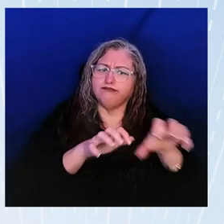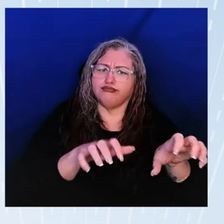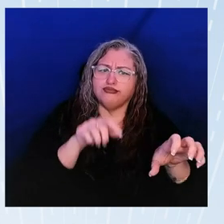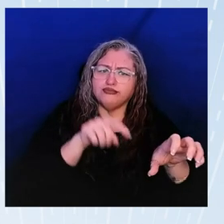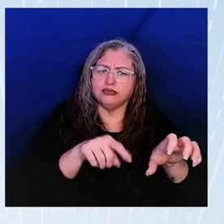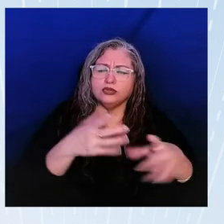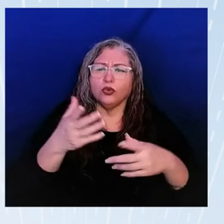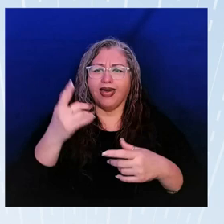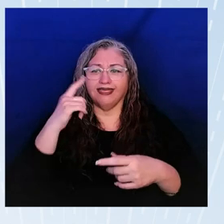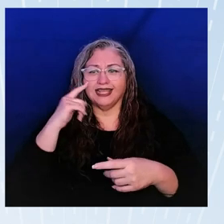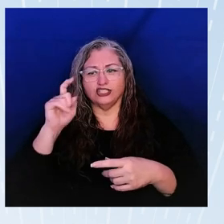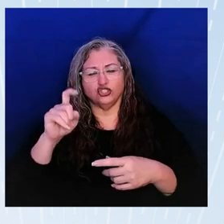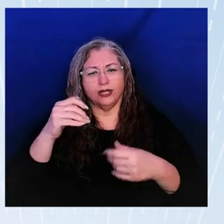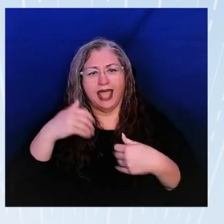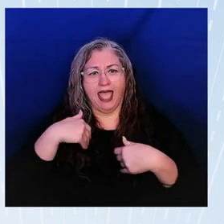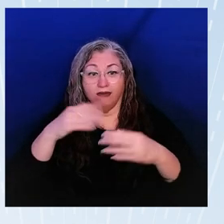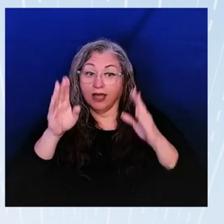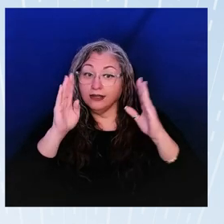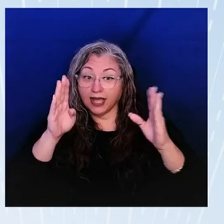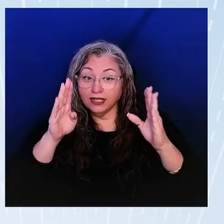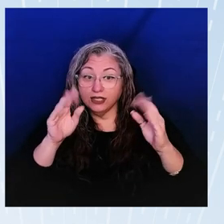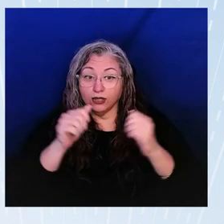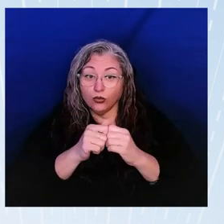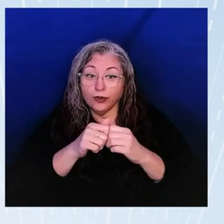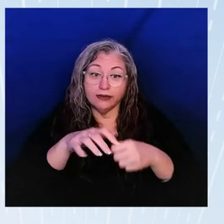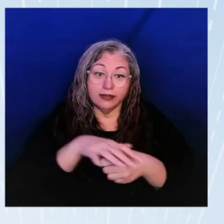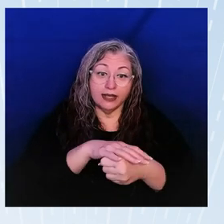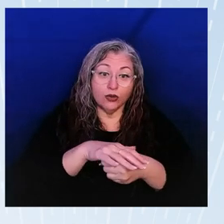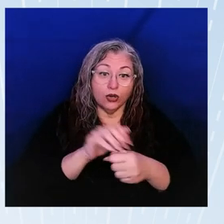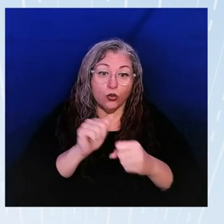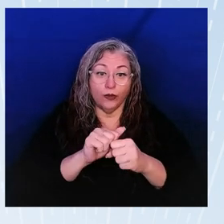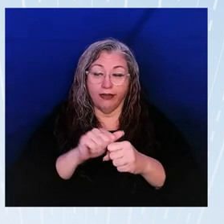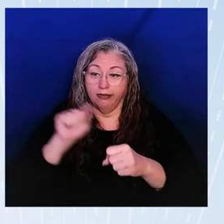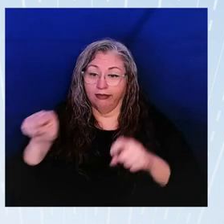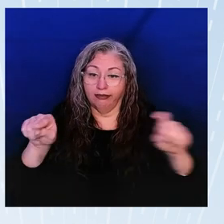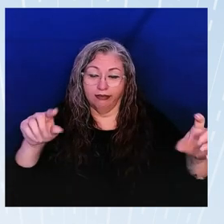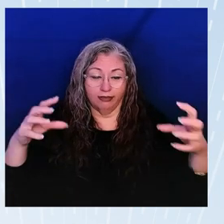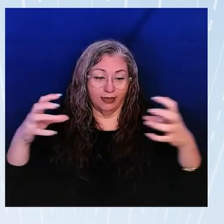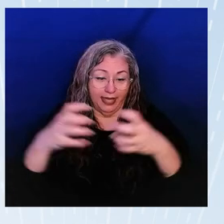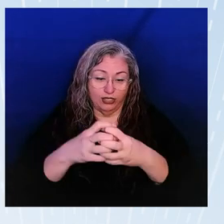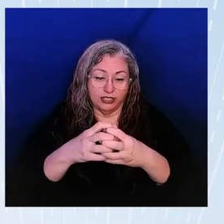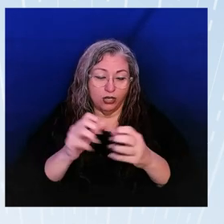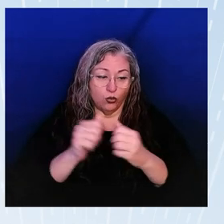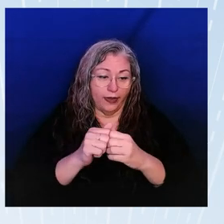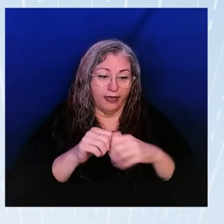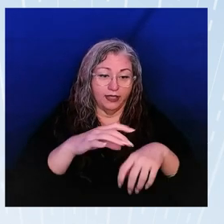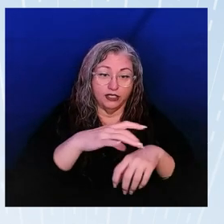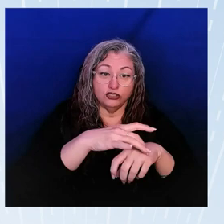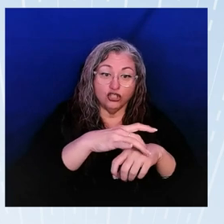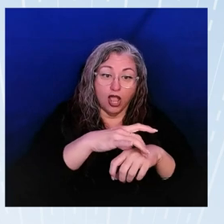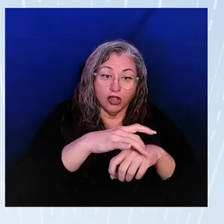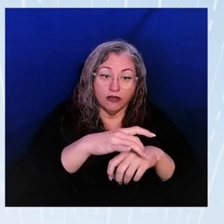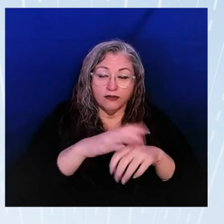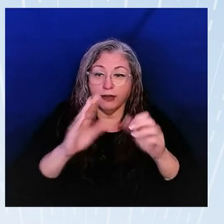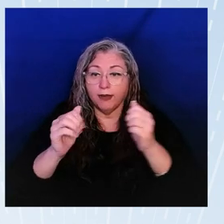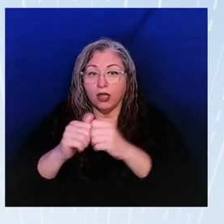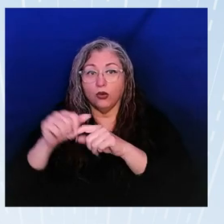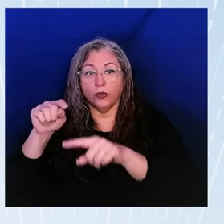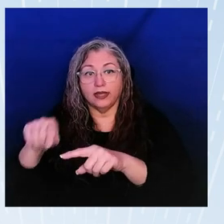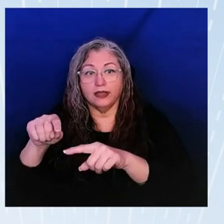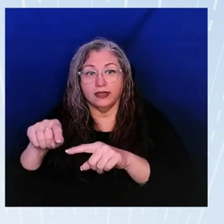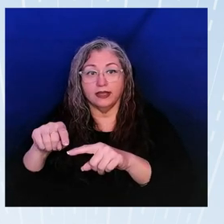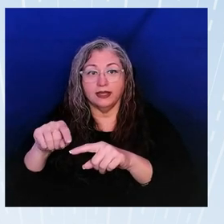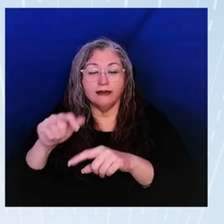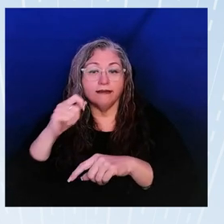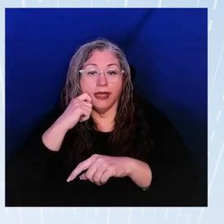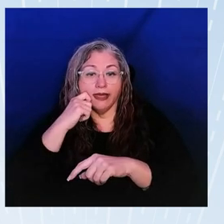there should be some attention to that in the intersection between geography and ethnic